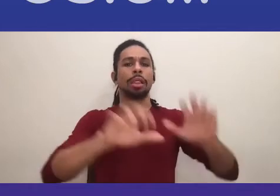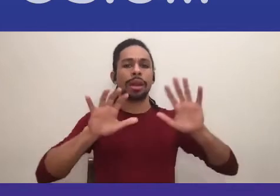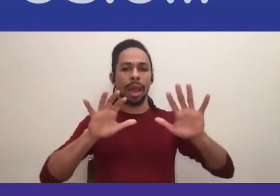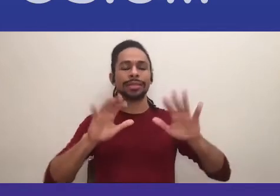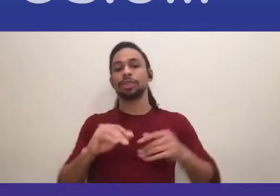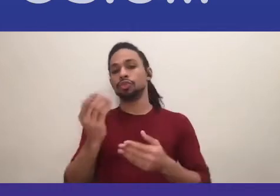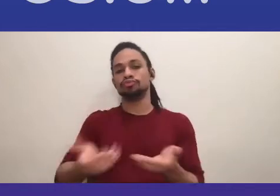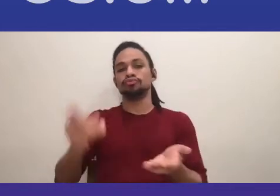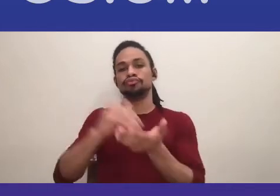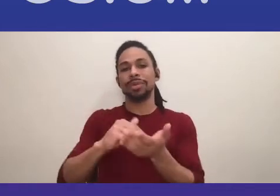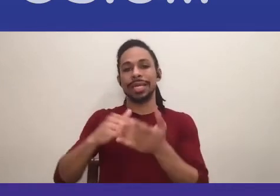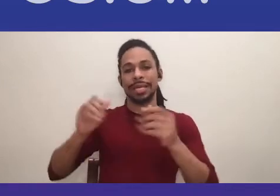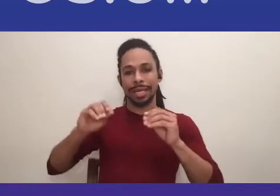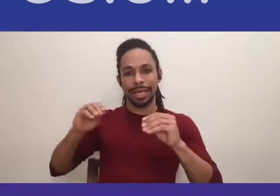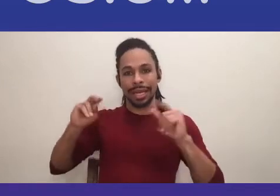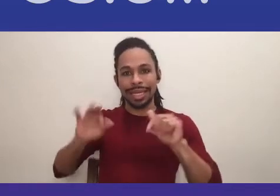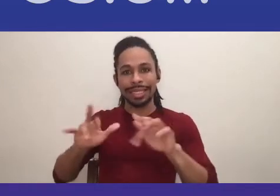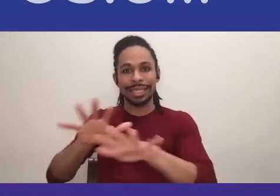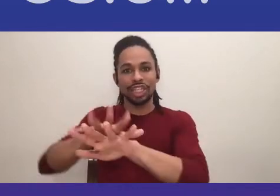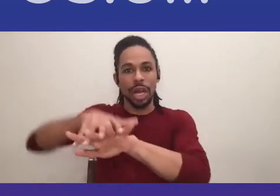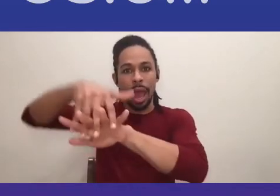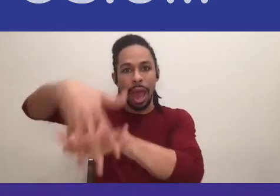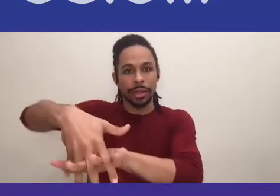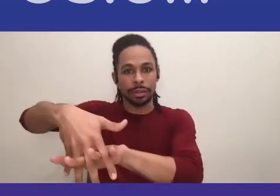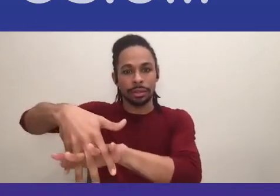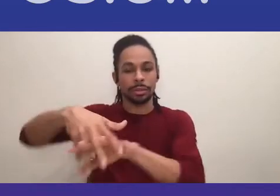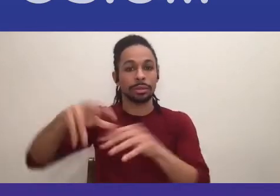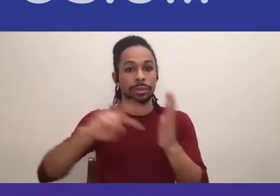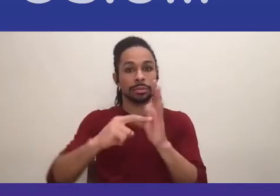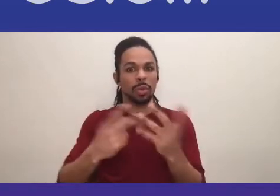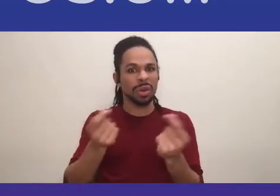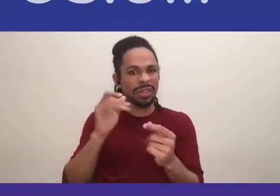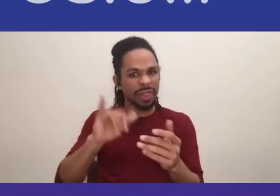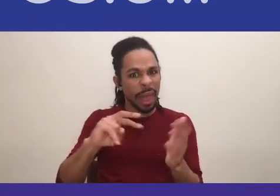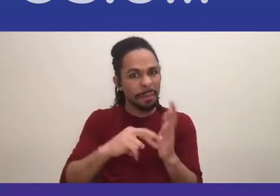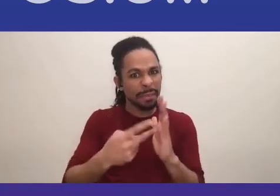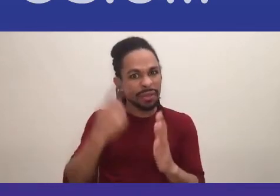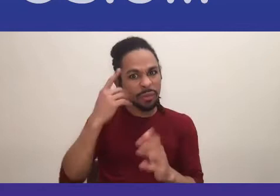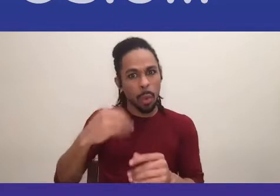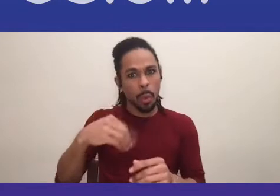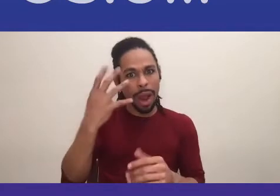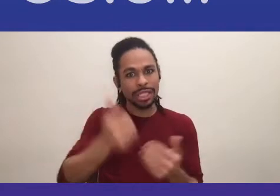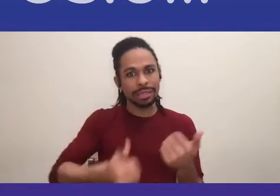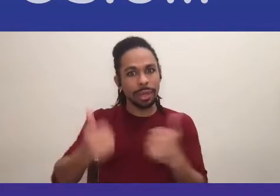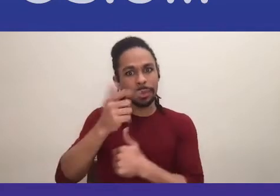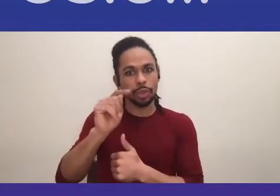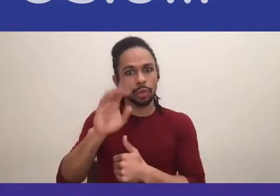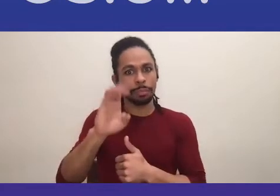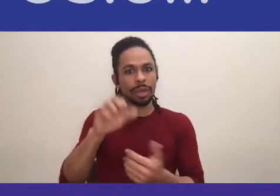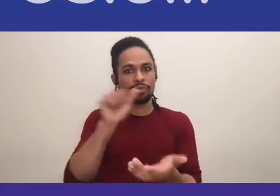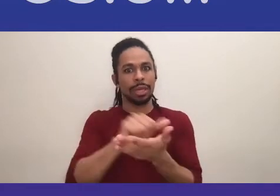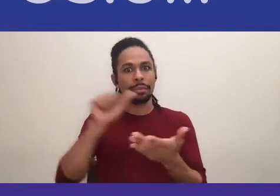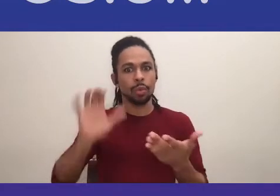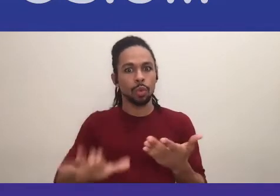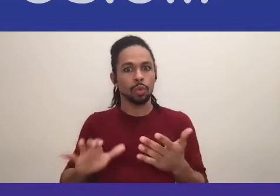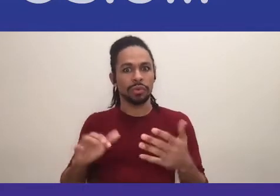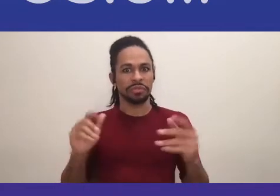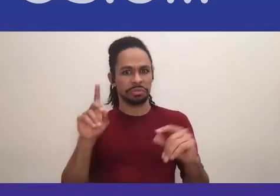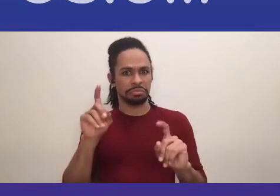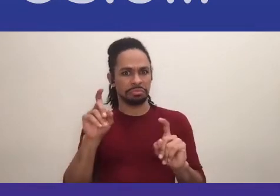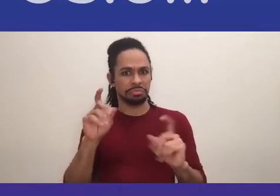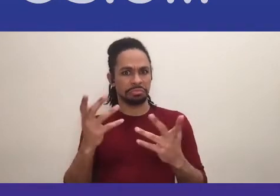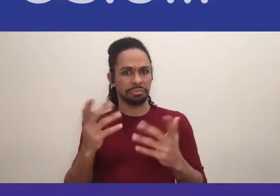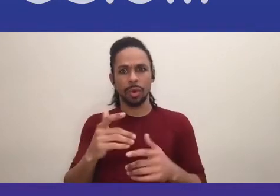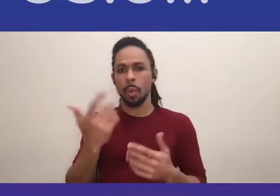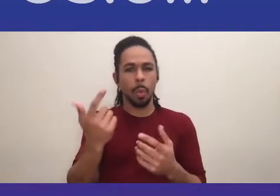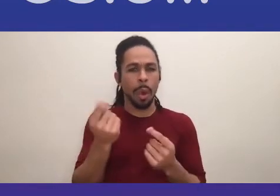that mean? What does it mean for white supremacy to be removed? What produced white supremacy, right? What